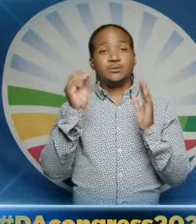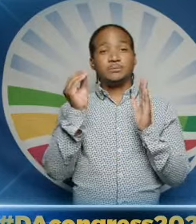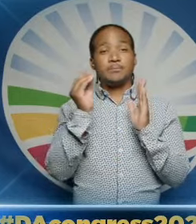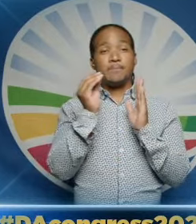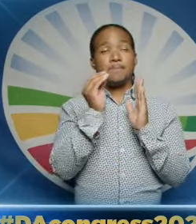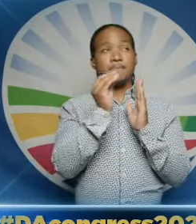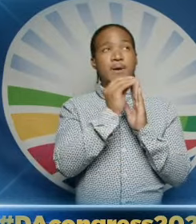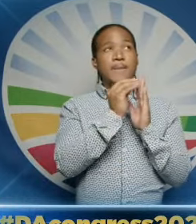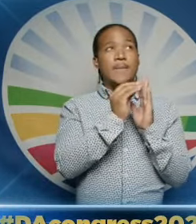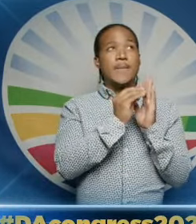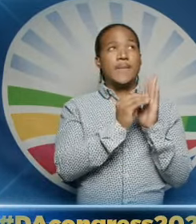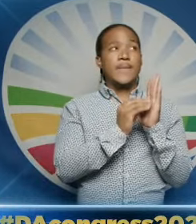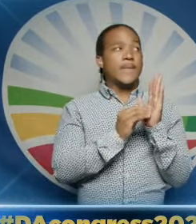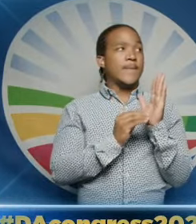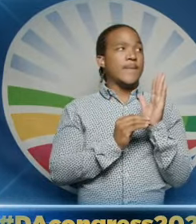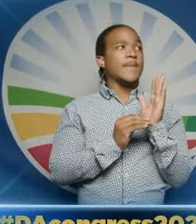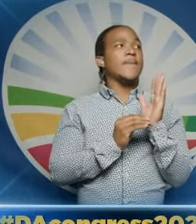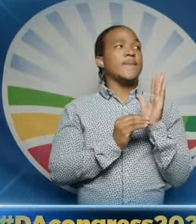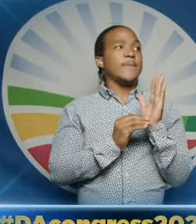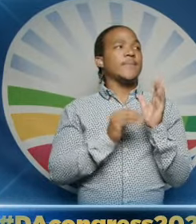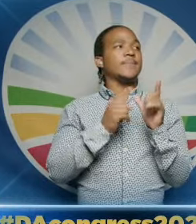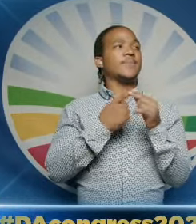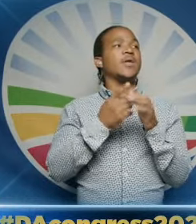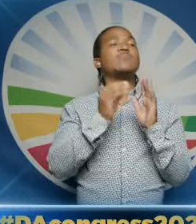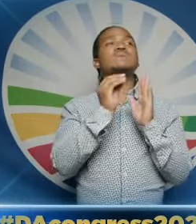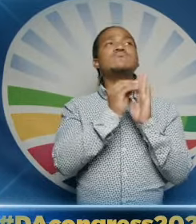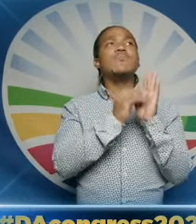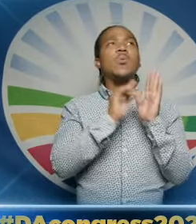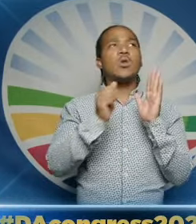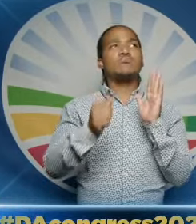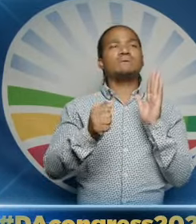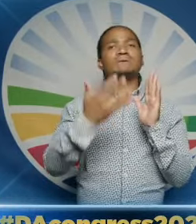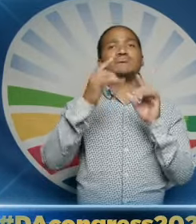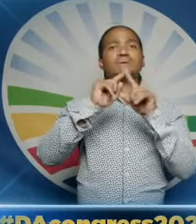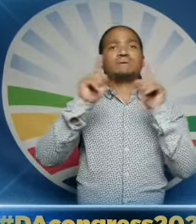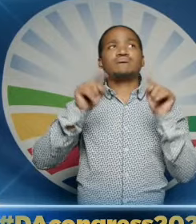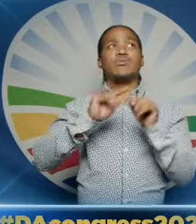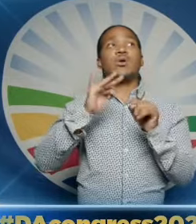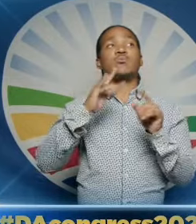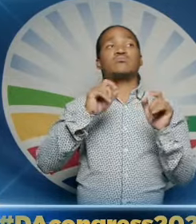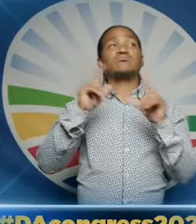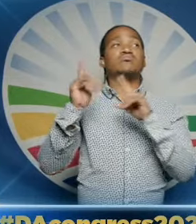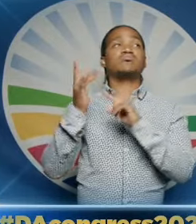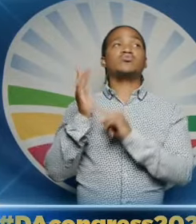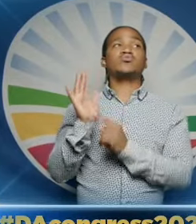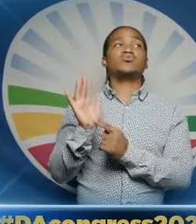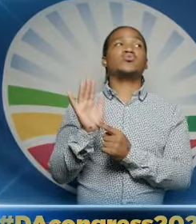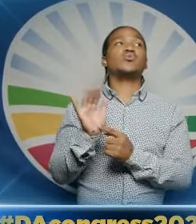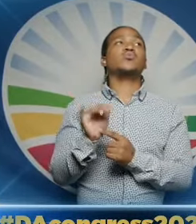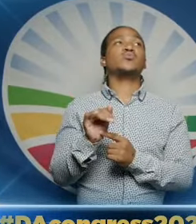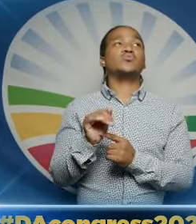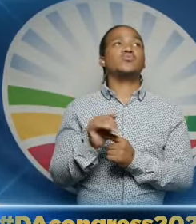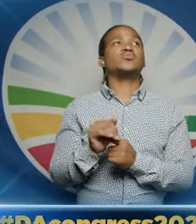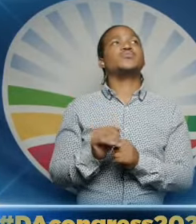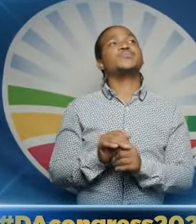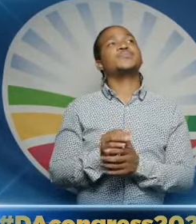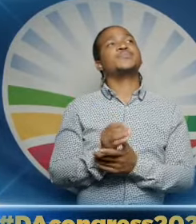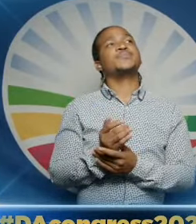click on the vote button. And it will pop up on a screen, such as you are seeing now, showing you the choices you have